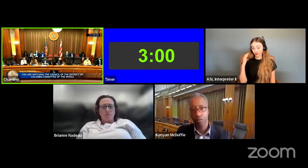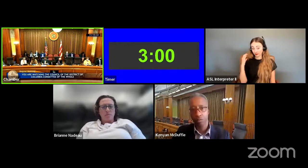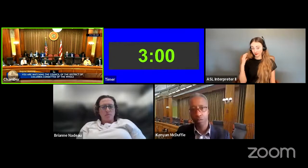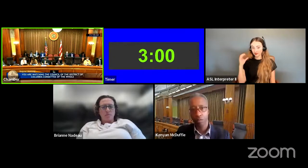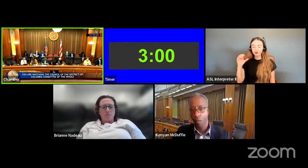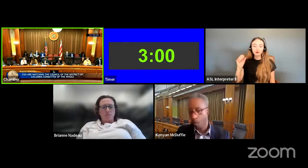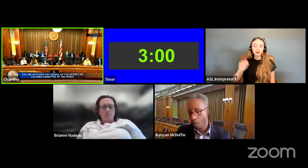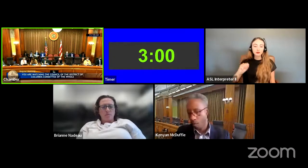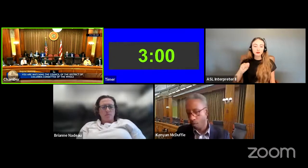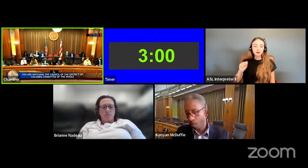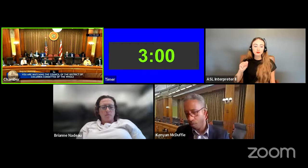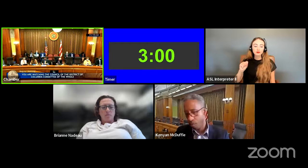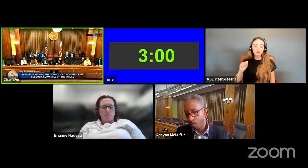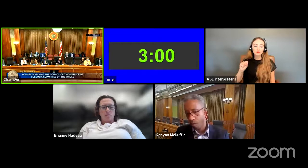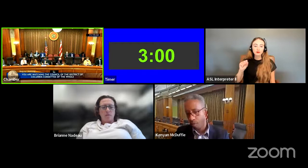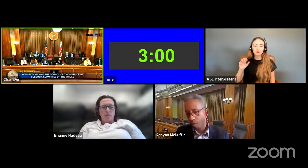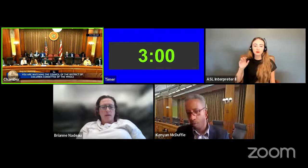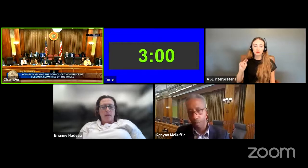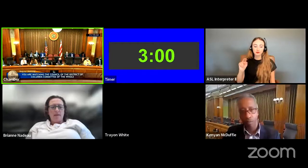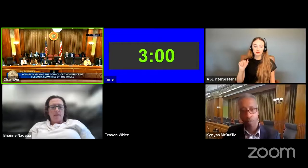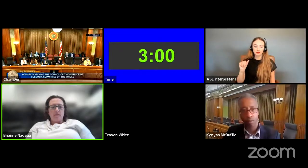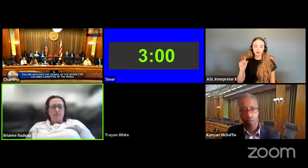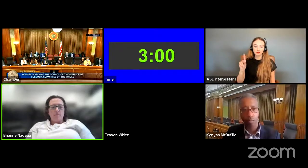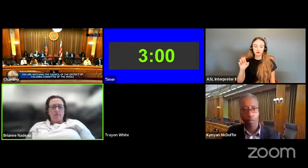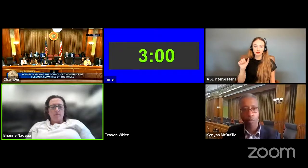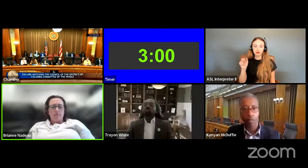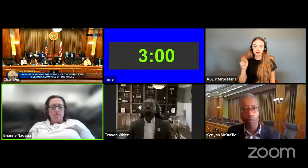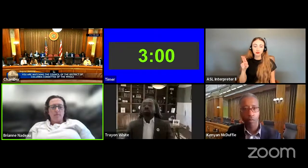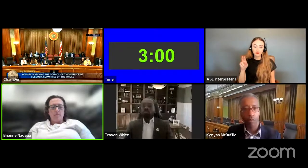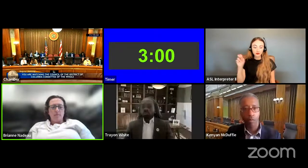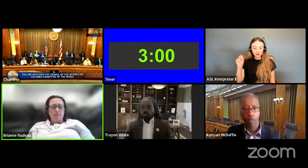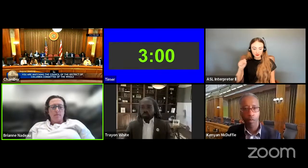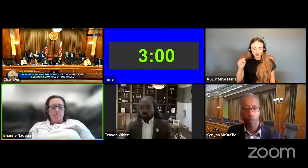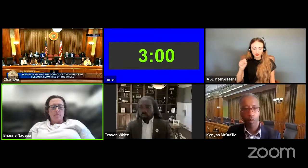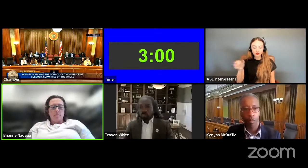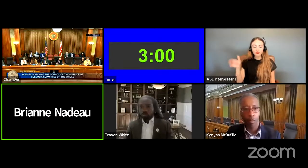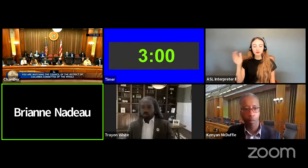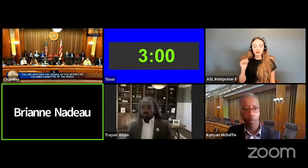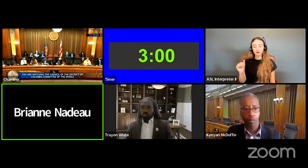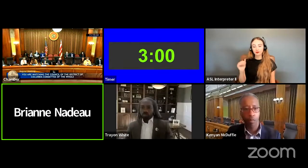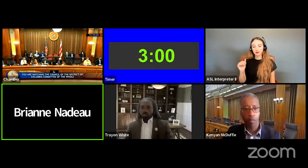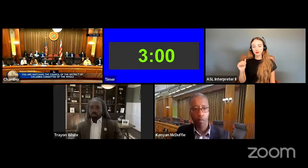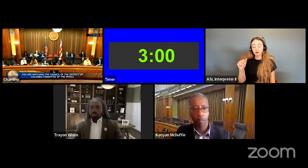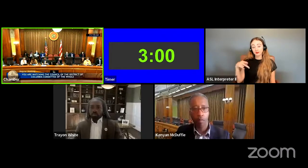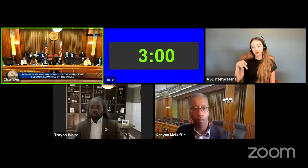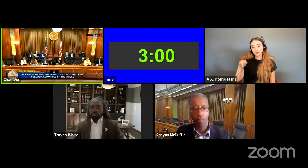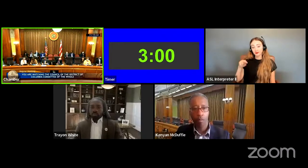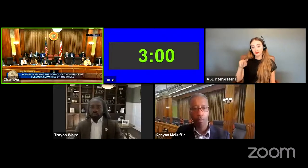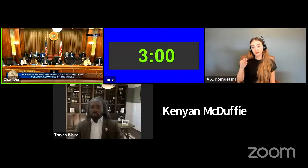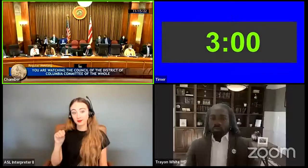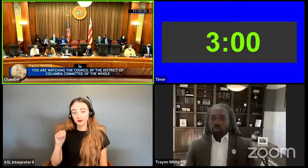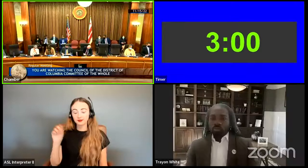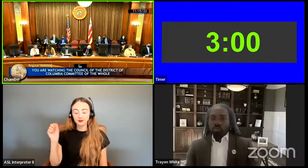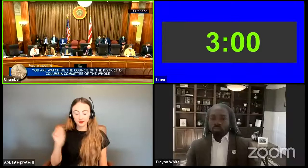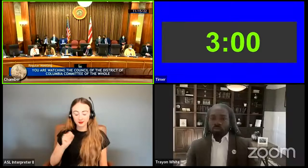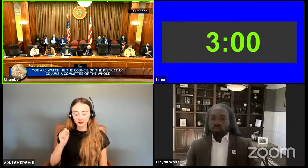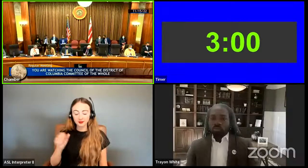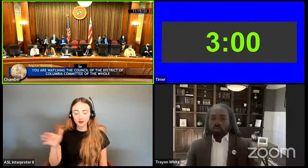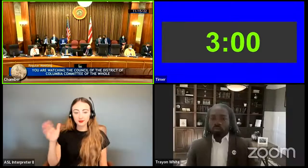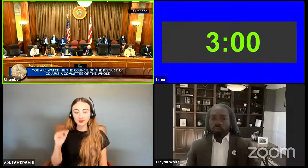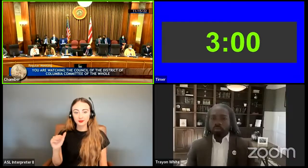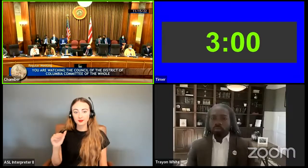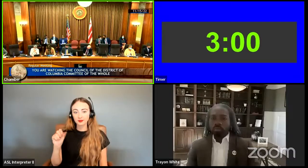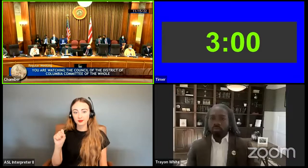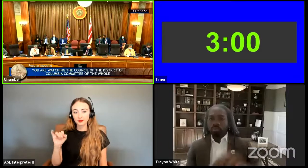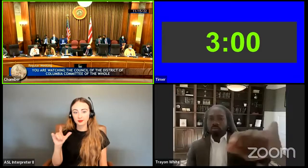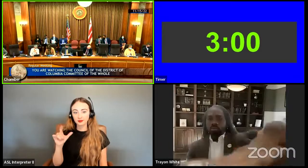Yes. Chairman Mendelson votes yes. Councilmember Nadeau. Yes. Nadeau votes yes. Councilmember Pinto. Yes. Councilmember Pinto votes yes. Councilmember